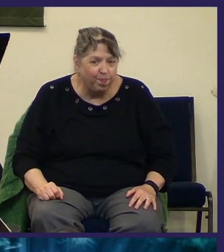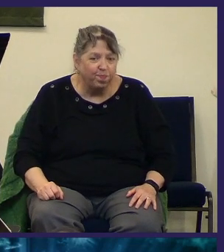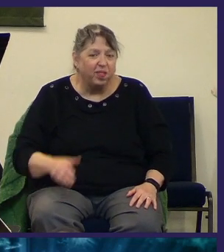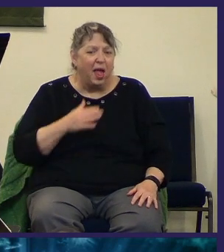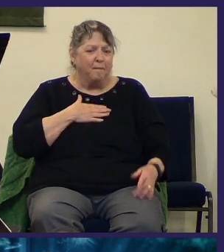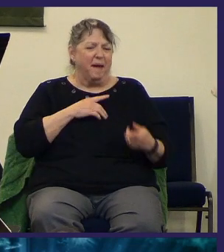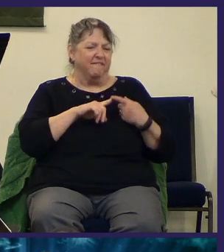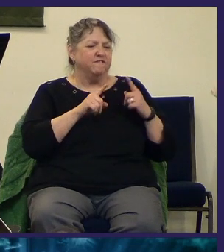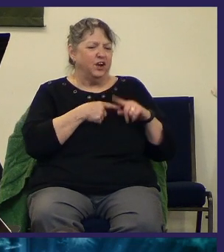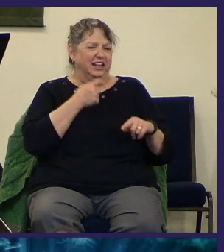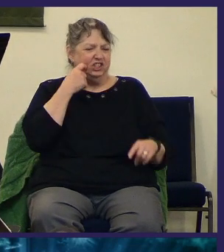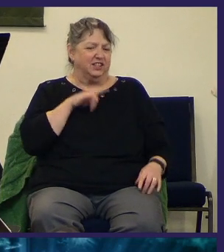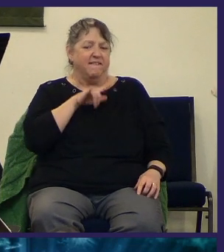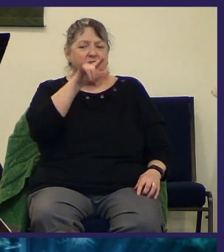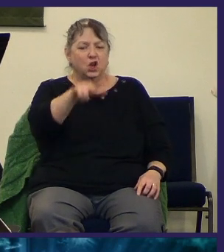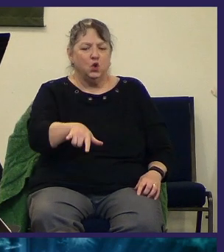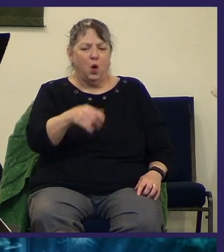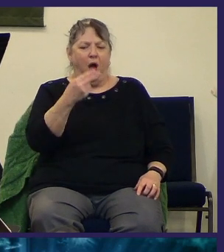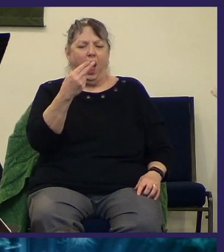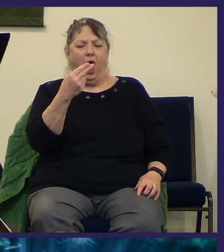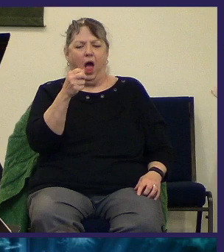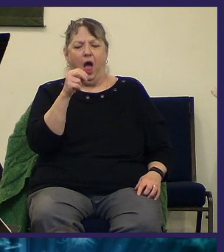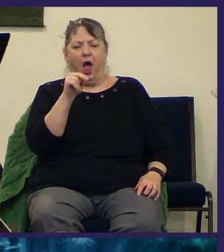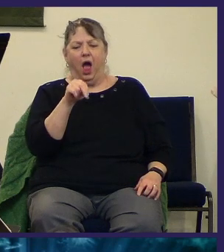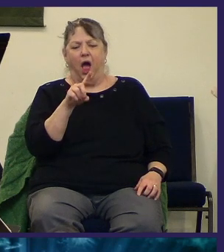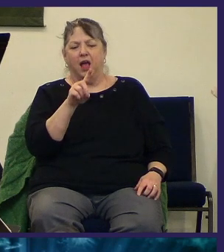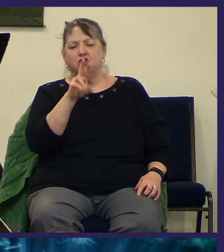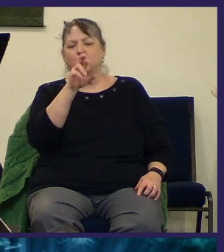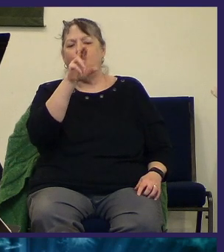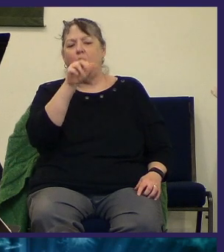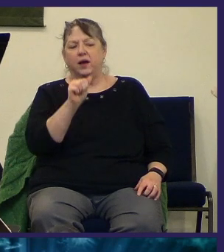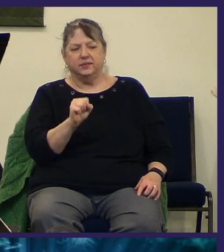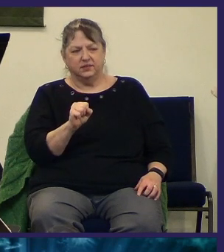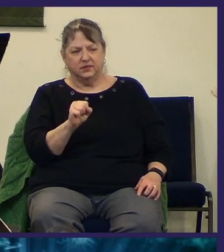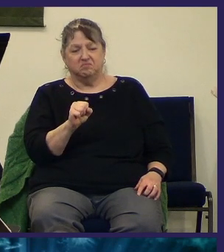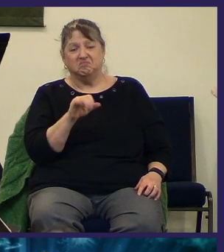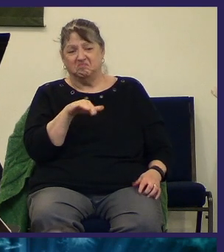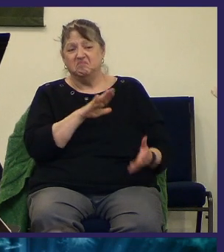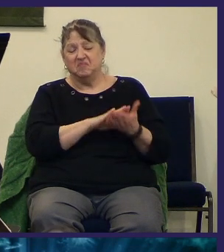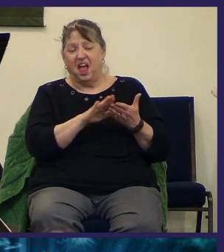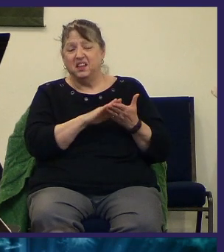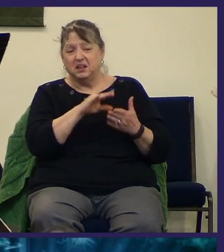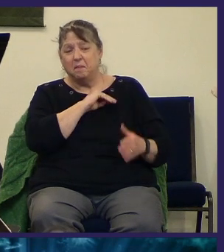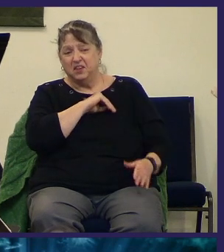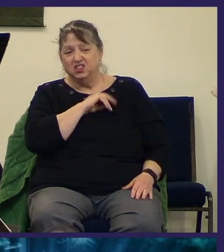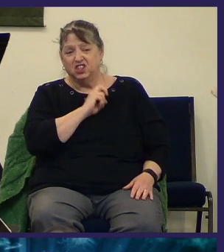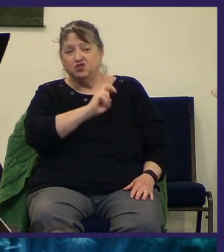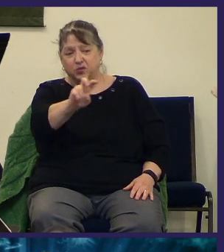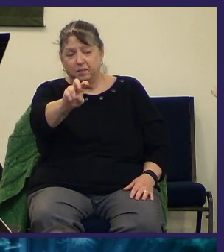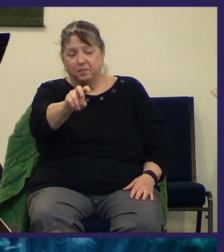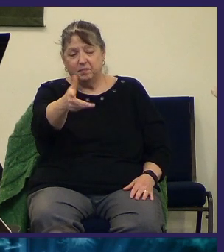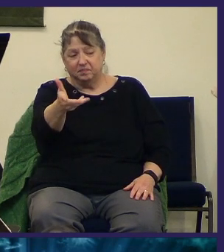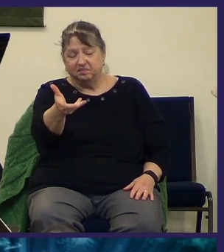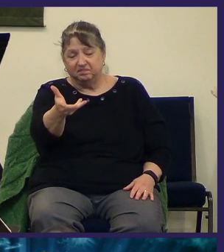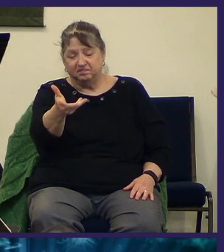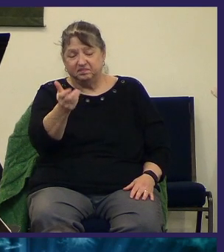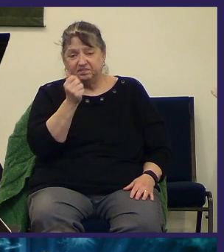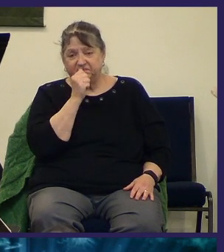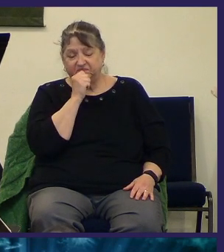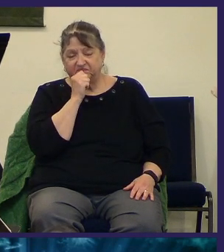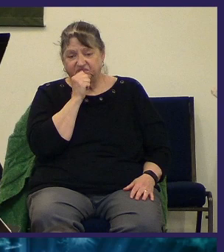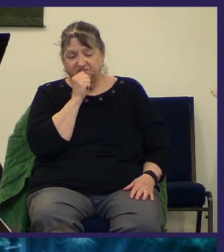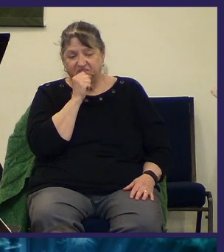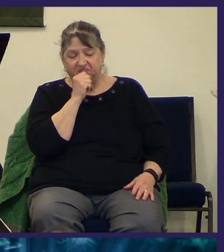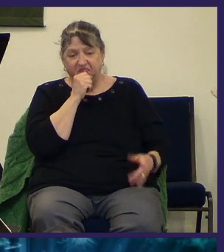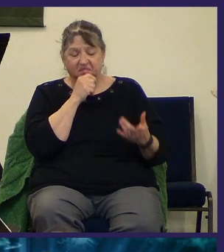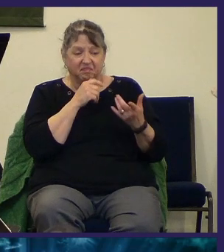two weeks i think it was a little bit of a vacation for him too but he enjoyed it and he handed out quite